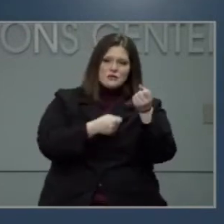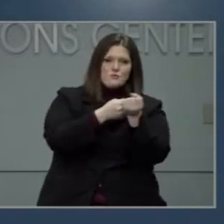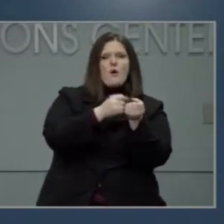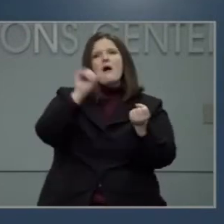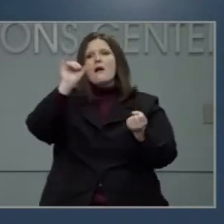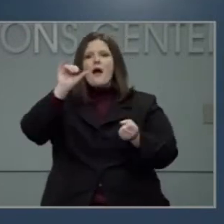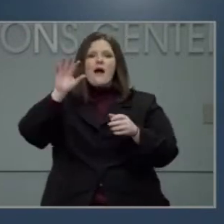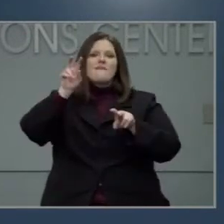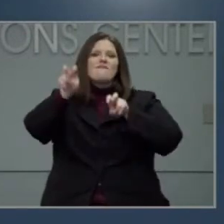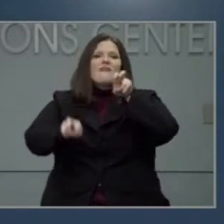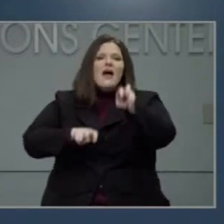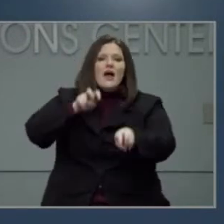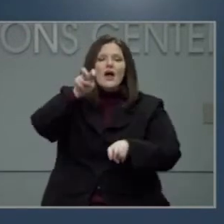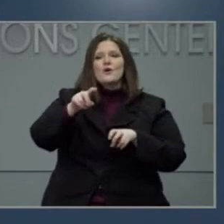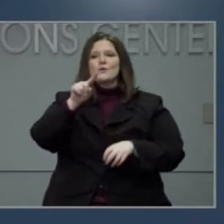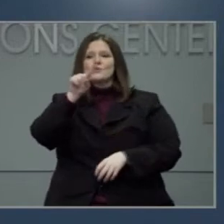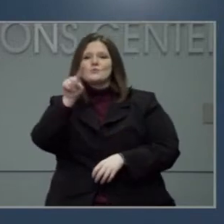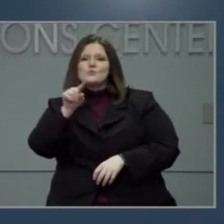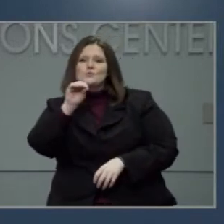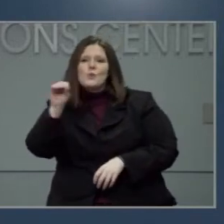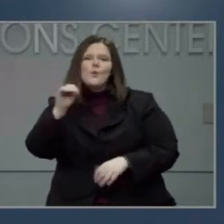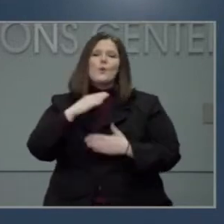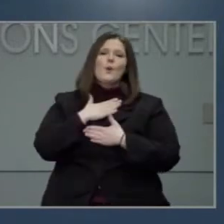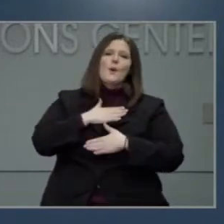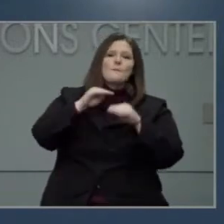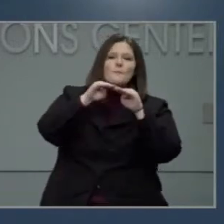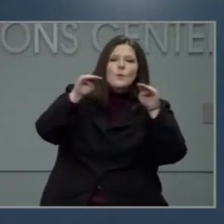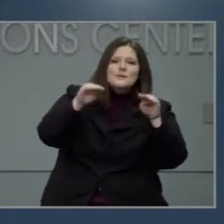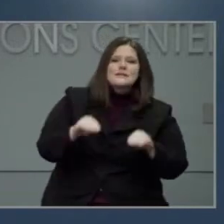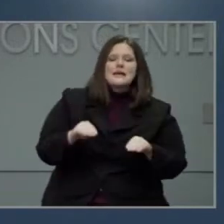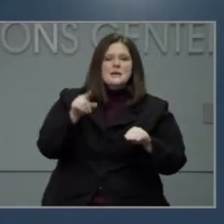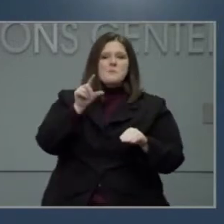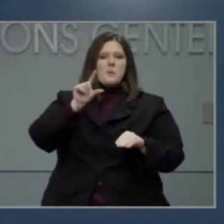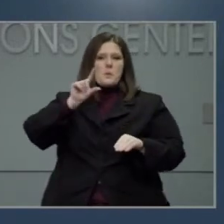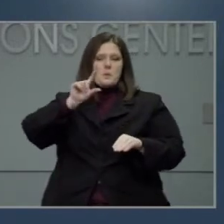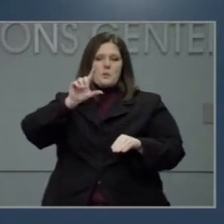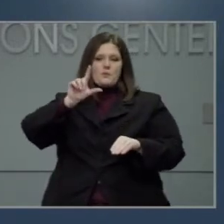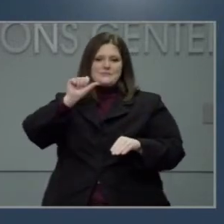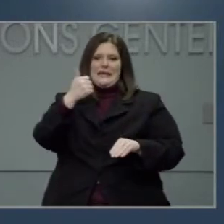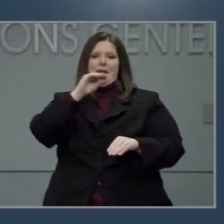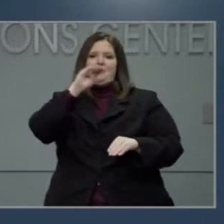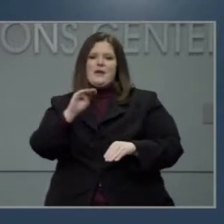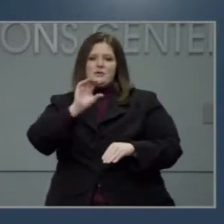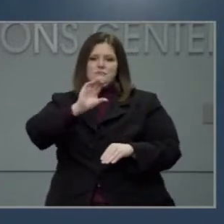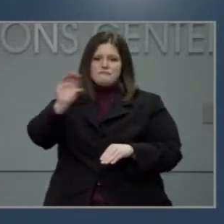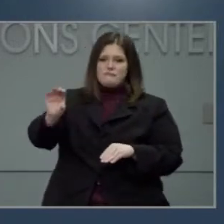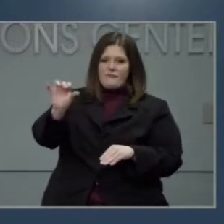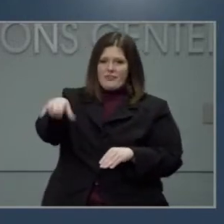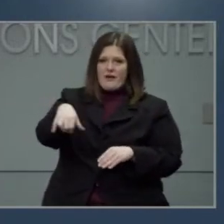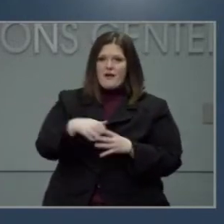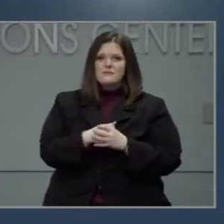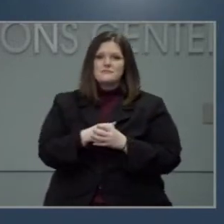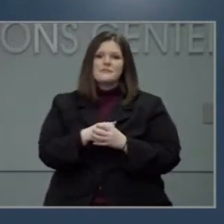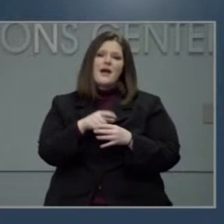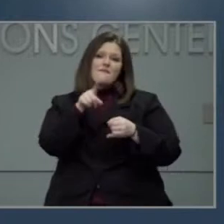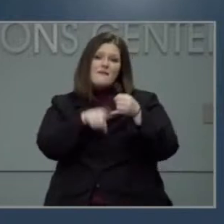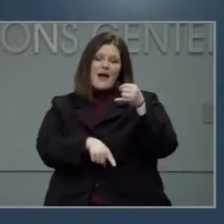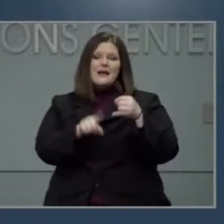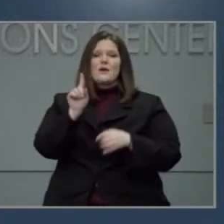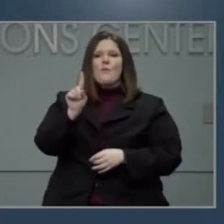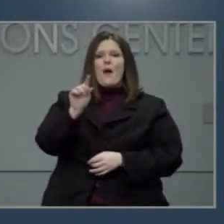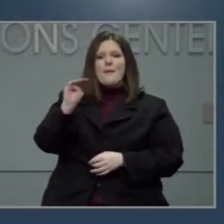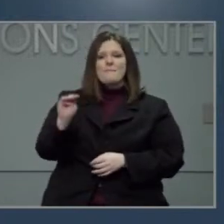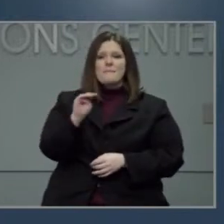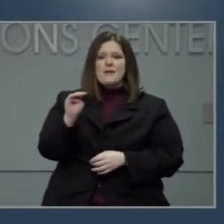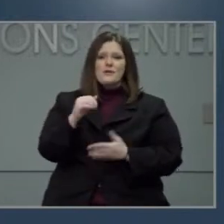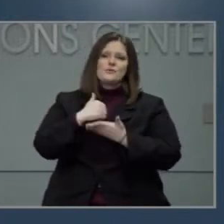fairgrounds, museums, and zoo. And finally, it appropriates $1 million to the state treasurer's office to assist